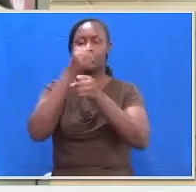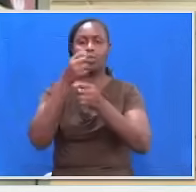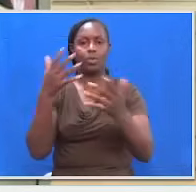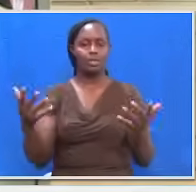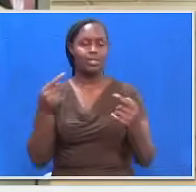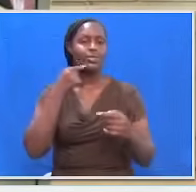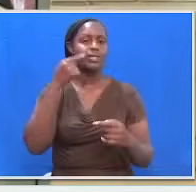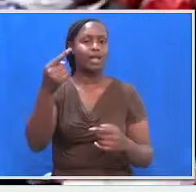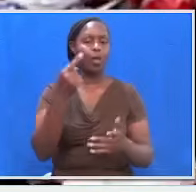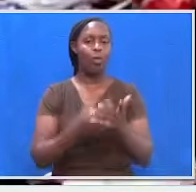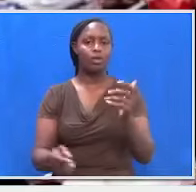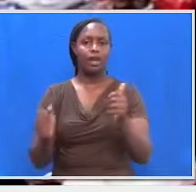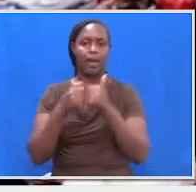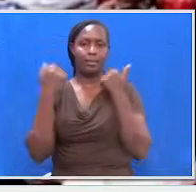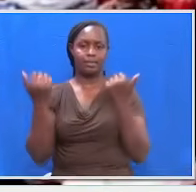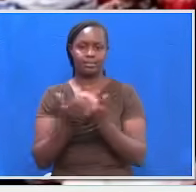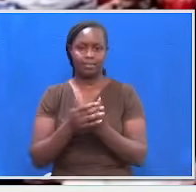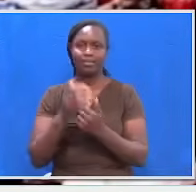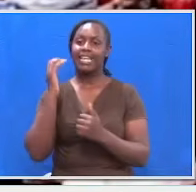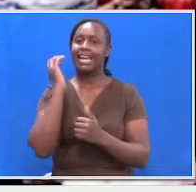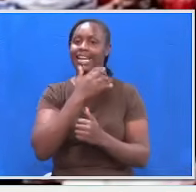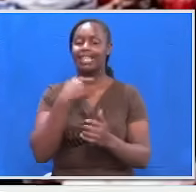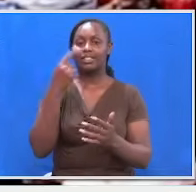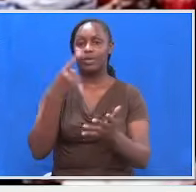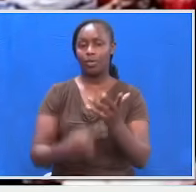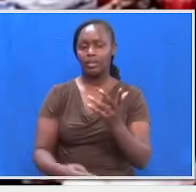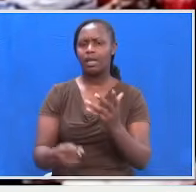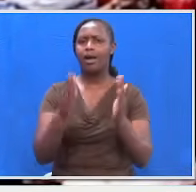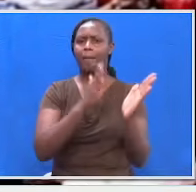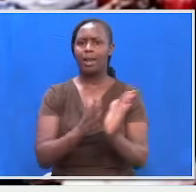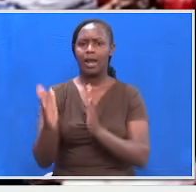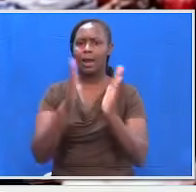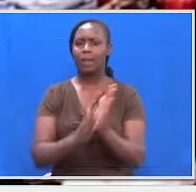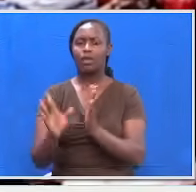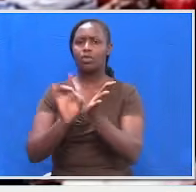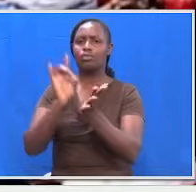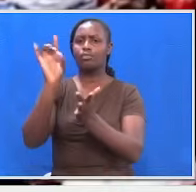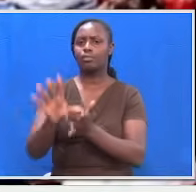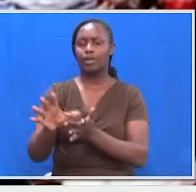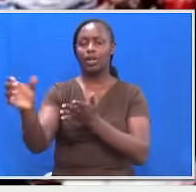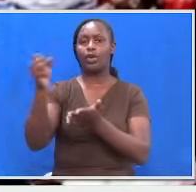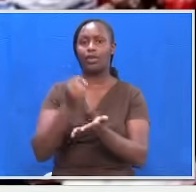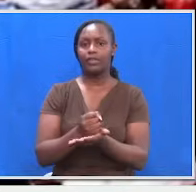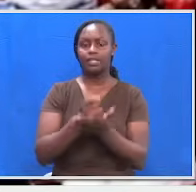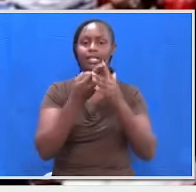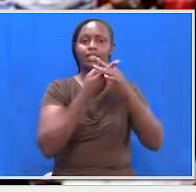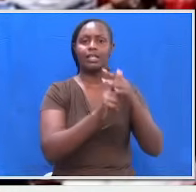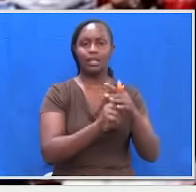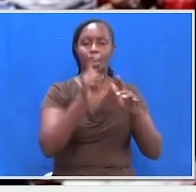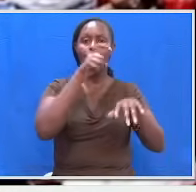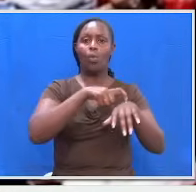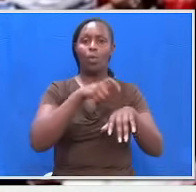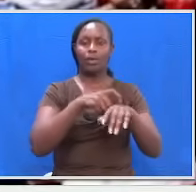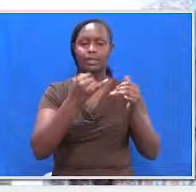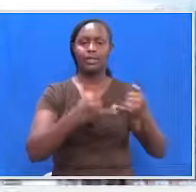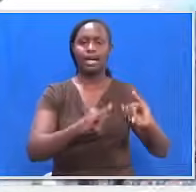ya yale yaliyomkumba. Gachagua akidai kuwa zoezi la kumbandua ofisini lilingua nanga baada ya alichodai kuwa jaribio kwa maisha